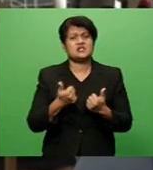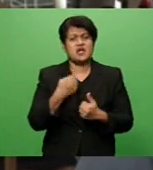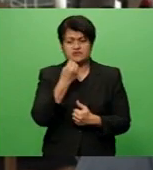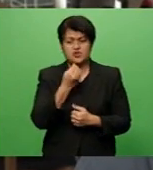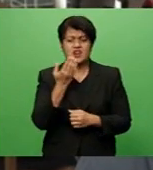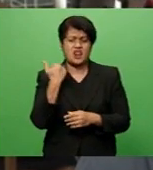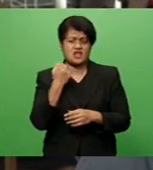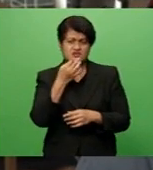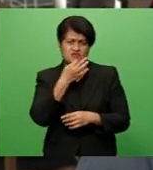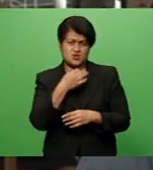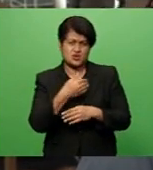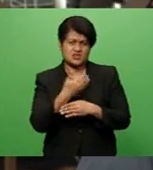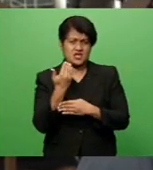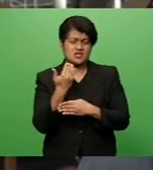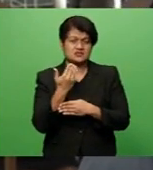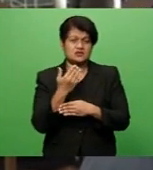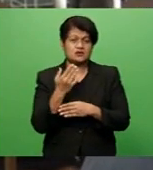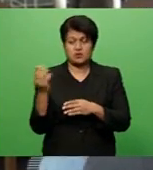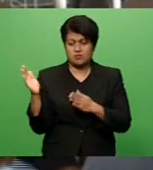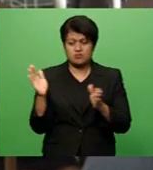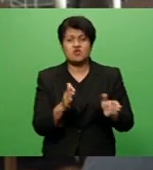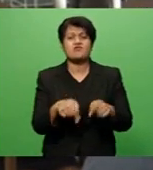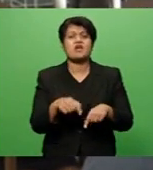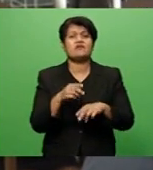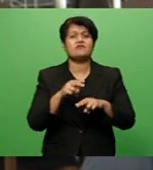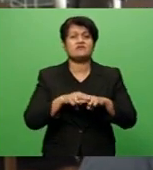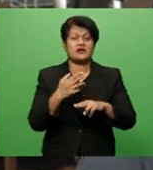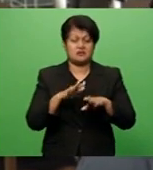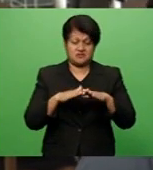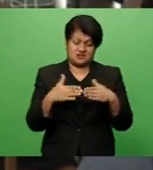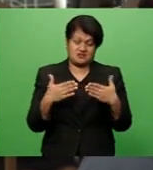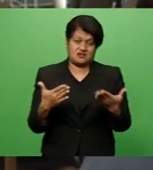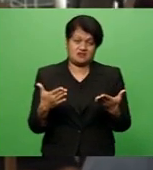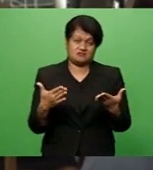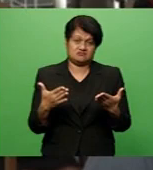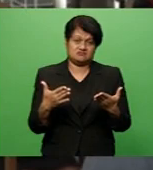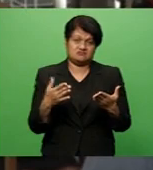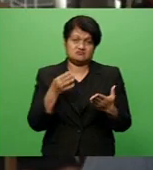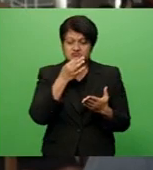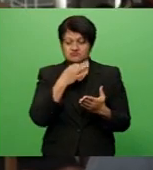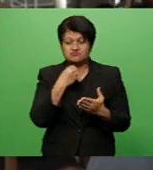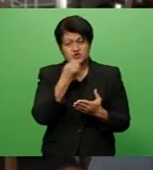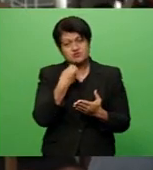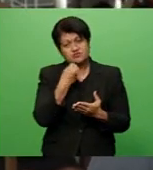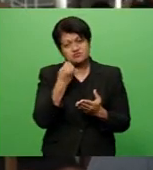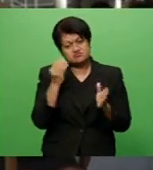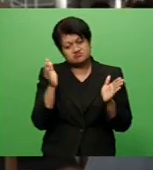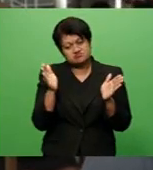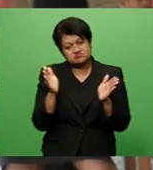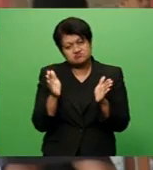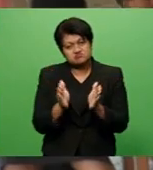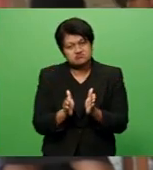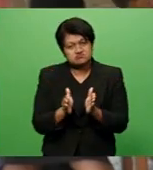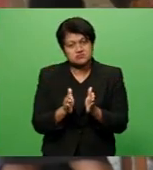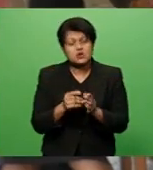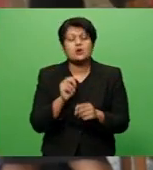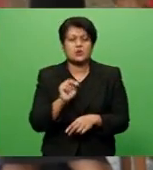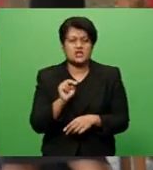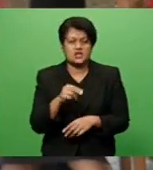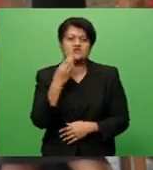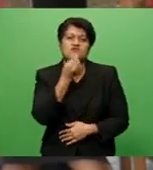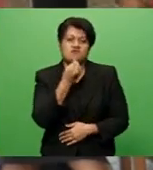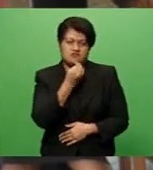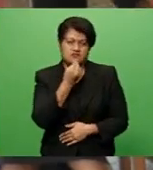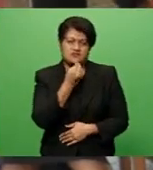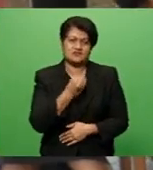we moved here on Friday. But now, we are coming out of food. We need food.